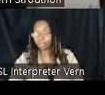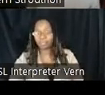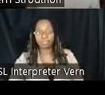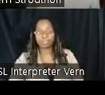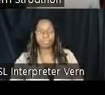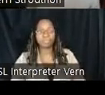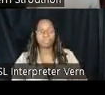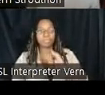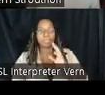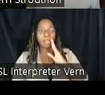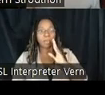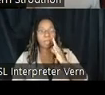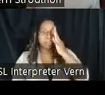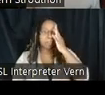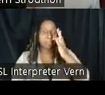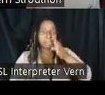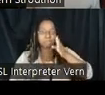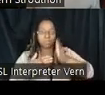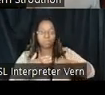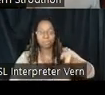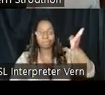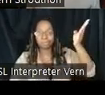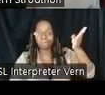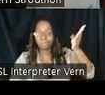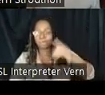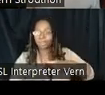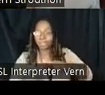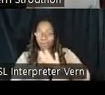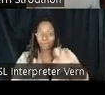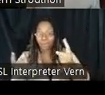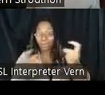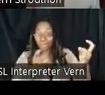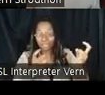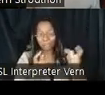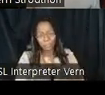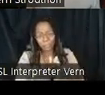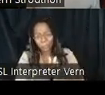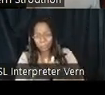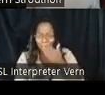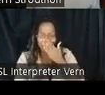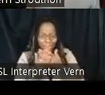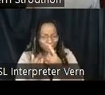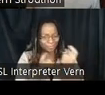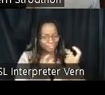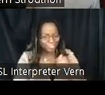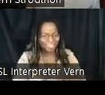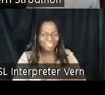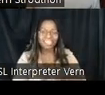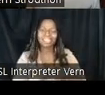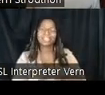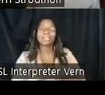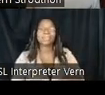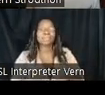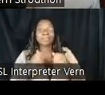the questions that are really wonderful. And what does that mean about the way that we do our